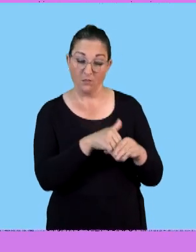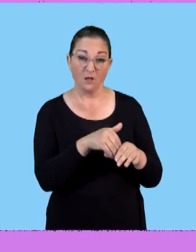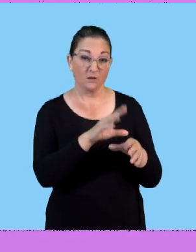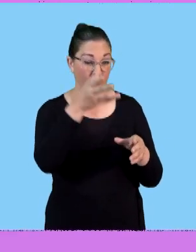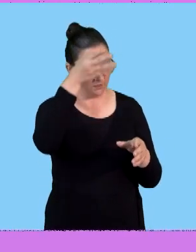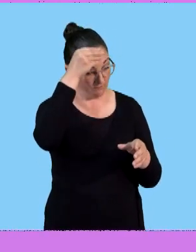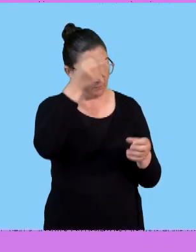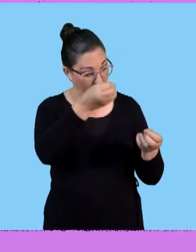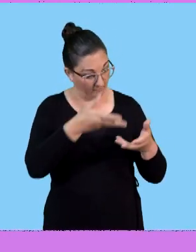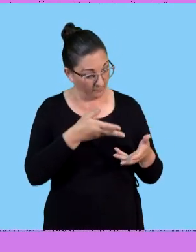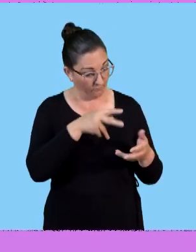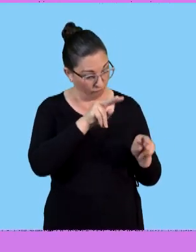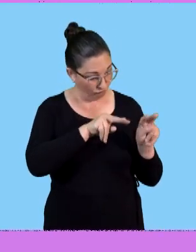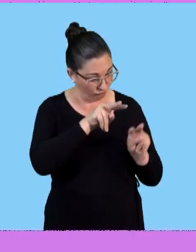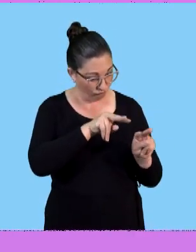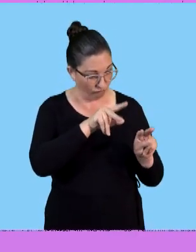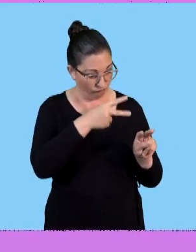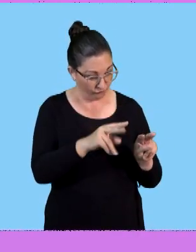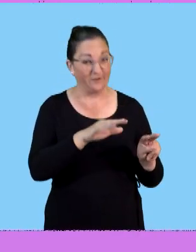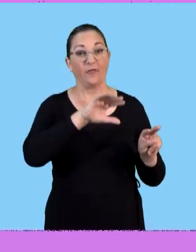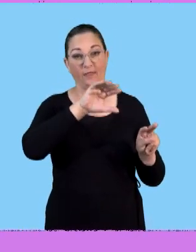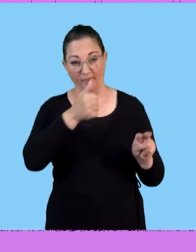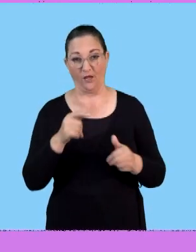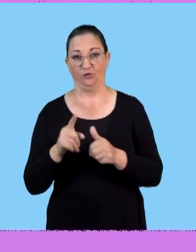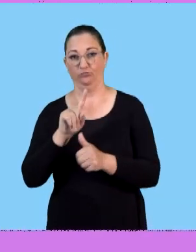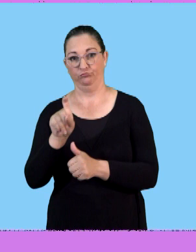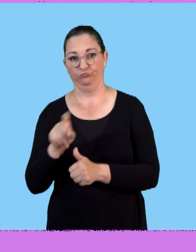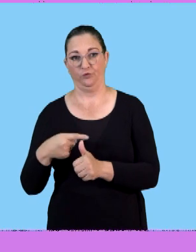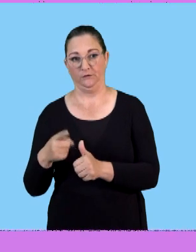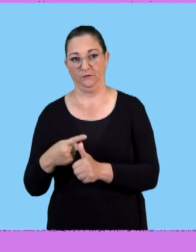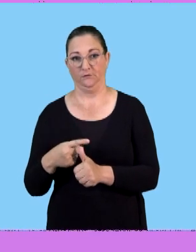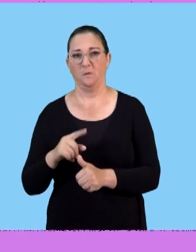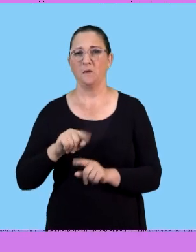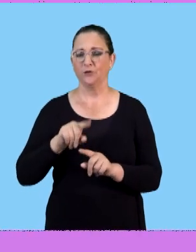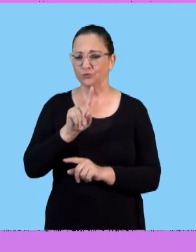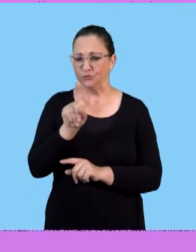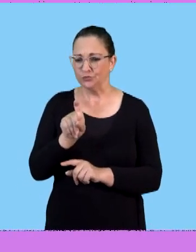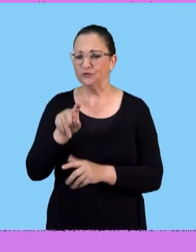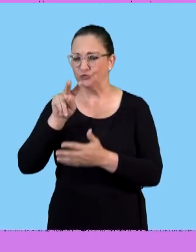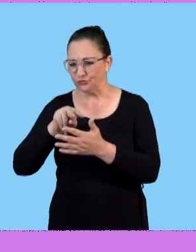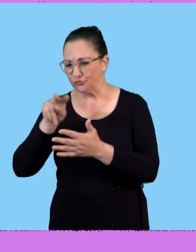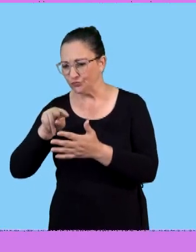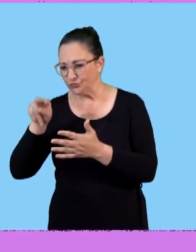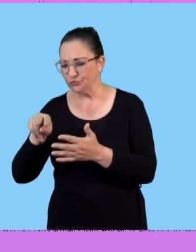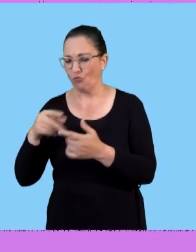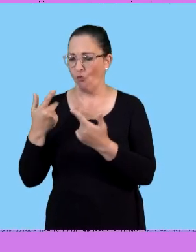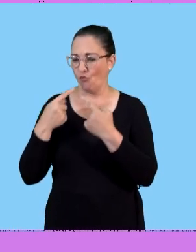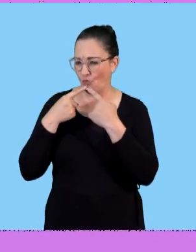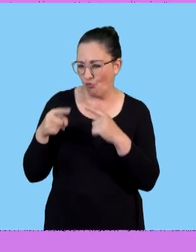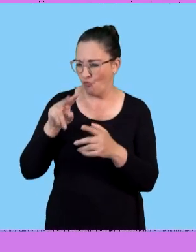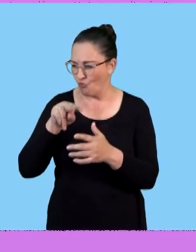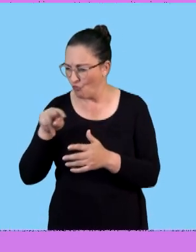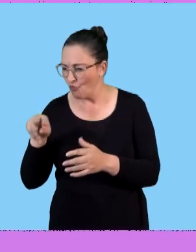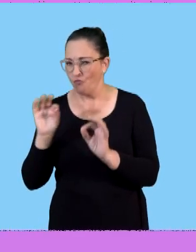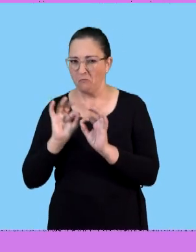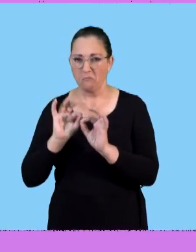the context that's given to you before you attempt any question. Then read the question or the instruction